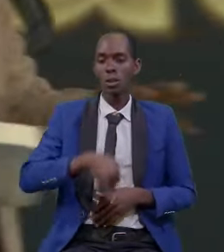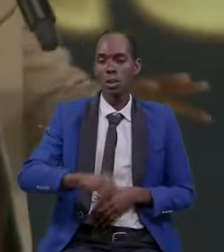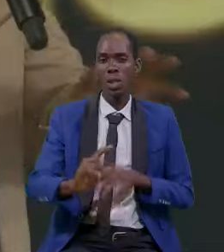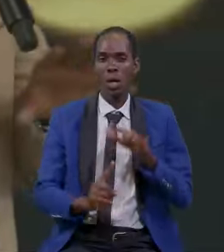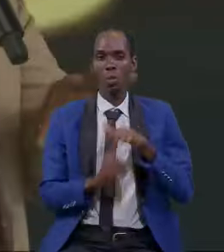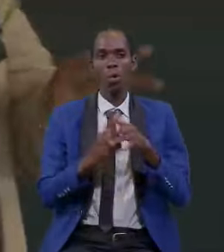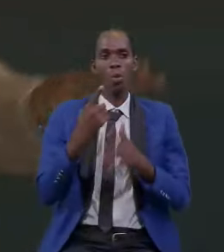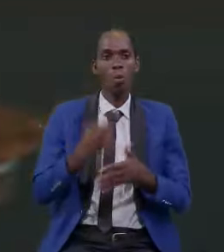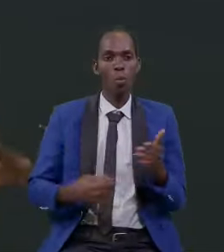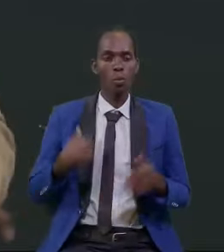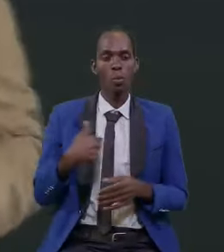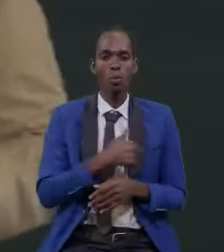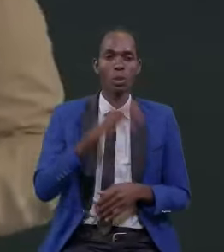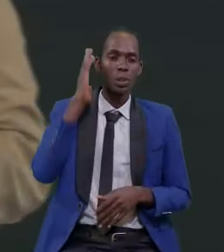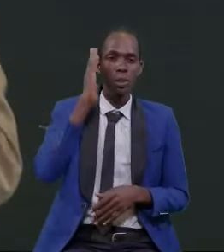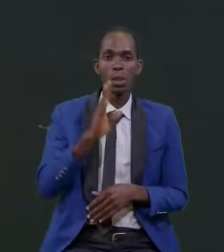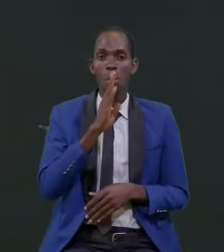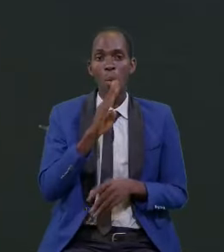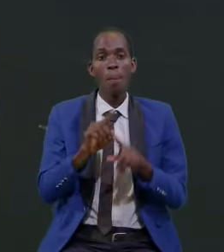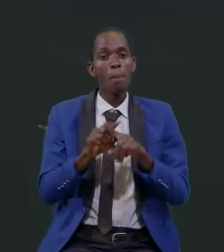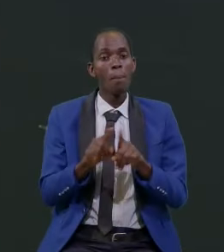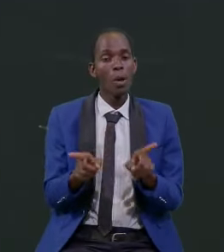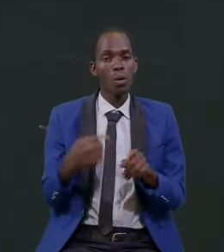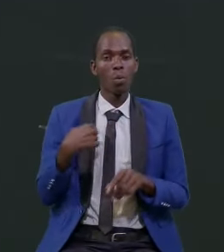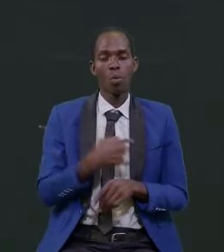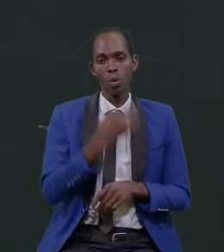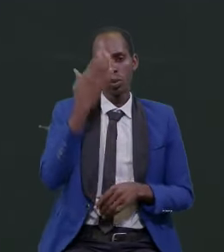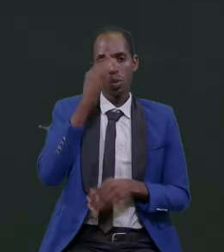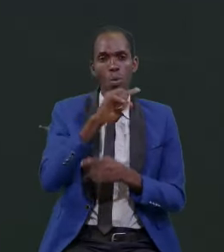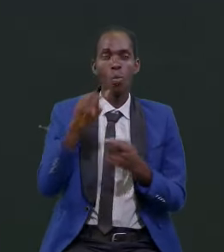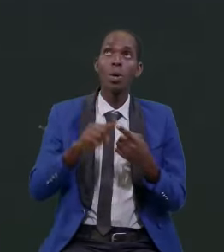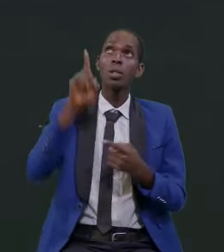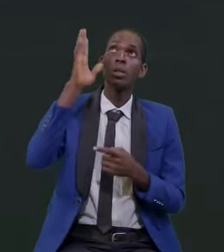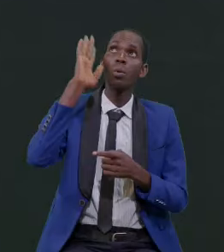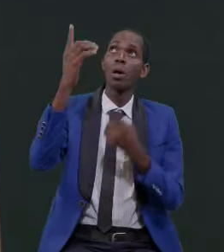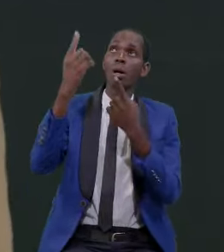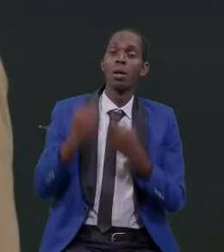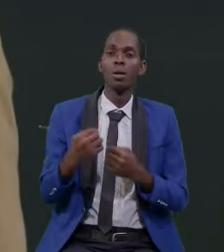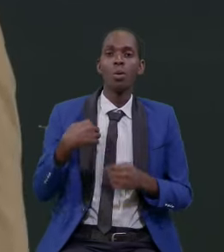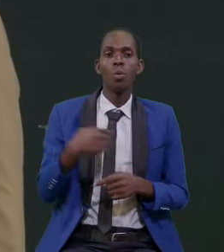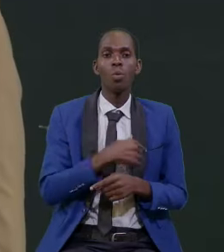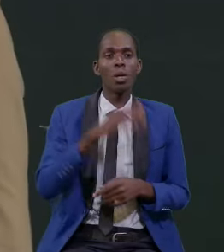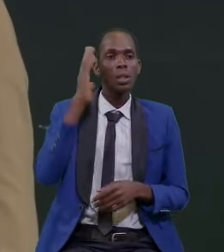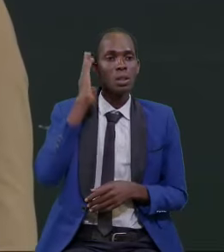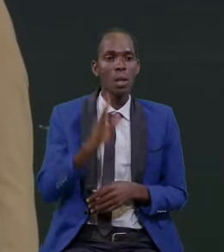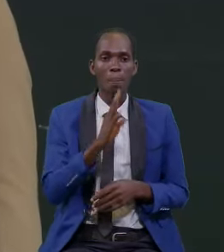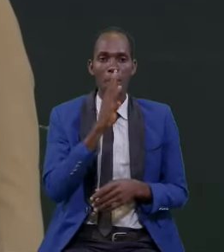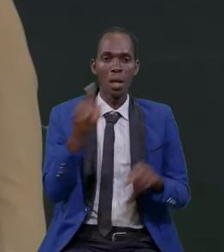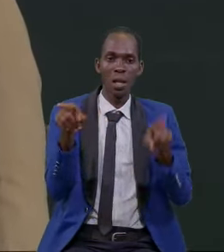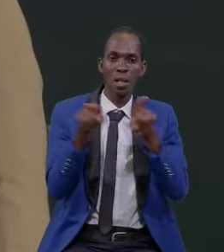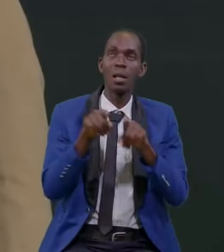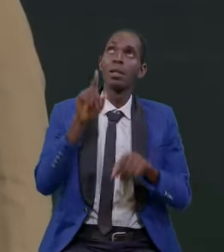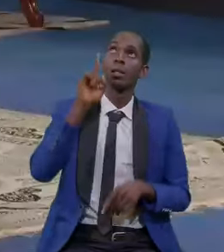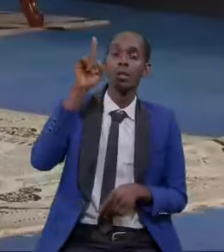know that when he shall appear, we shall be like him. You'll be